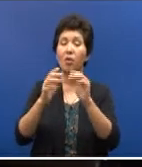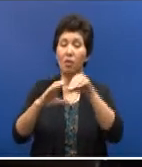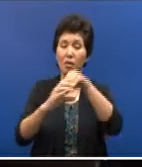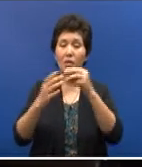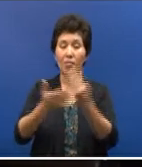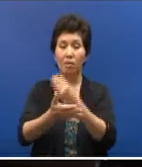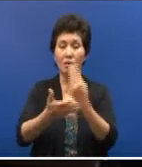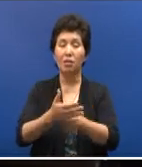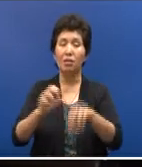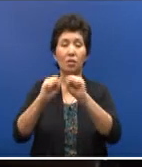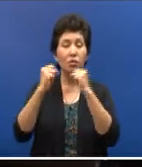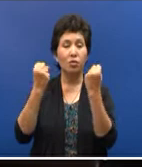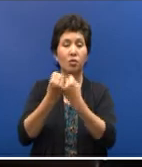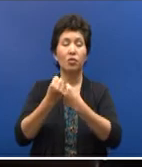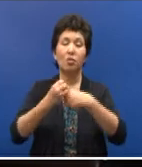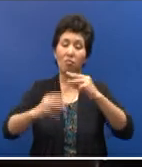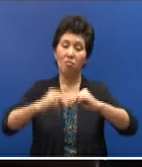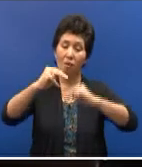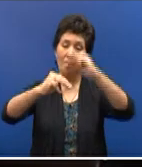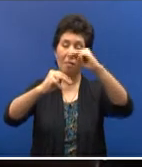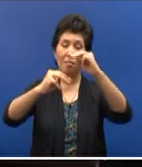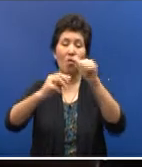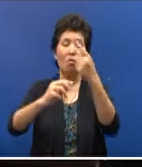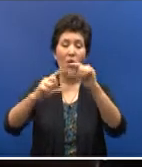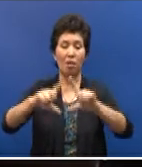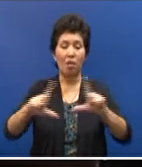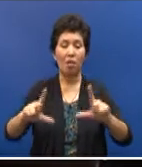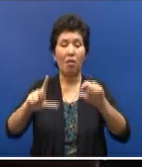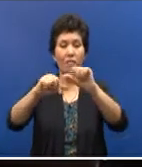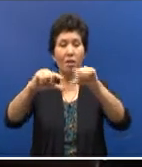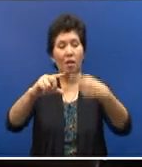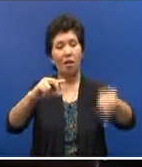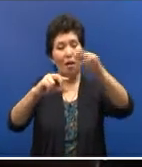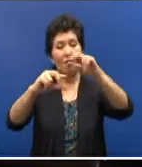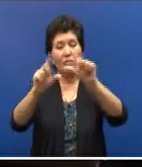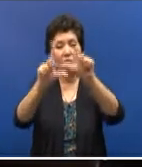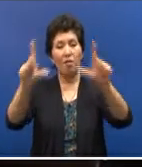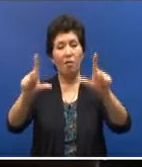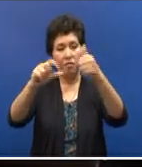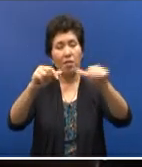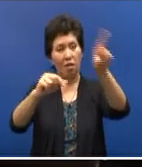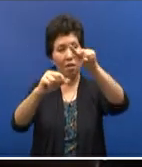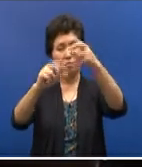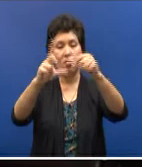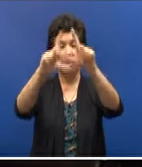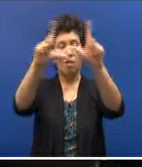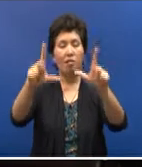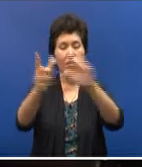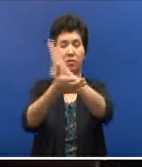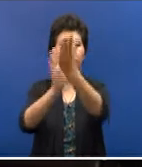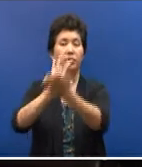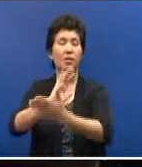society we believe in social mobility, whereby from one class we can go to the other class. Okay, there